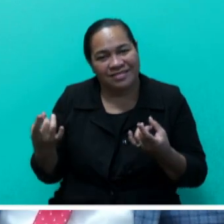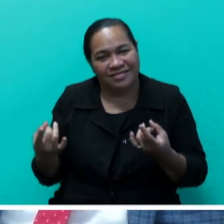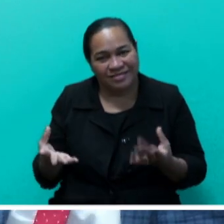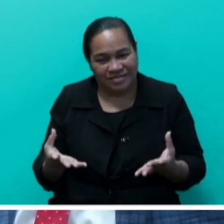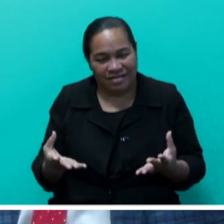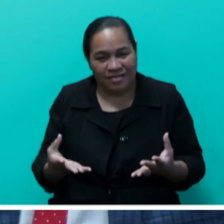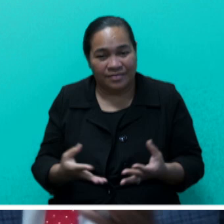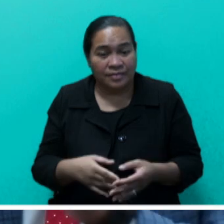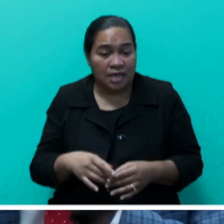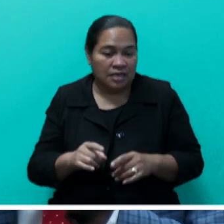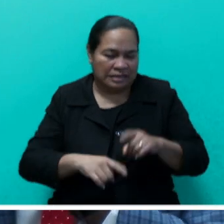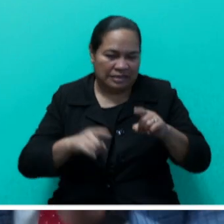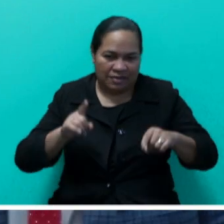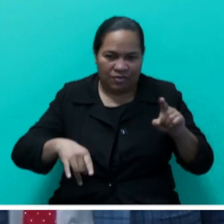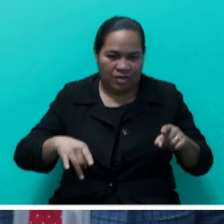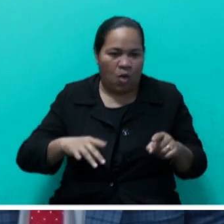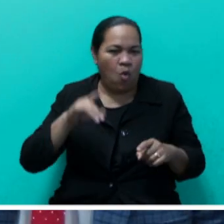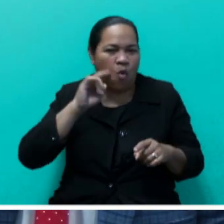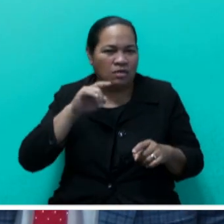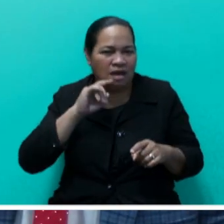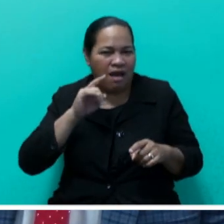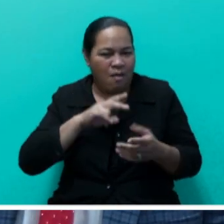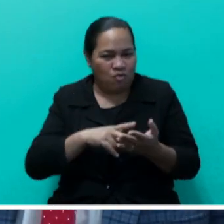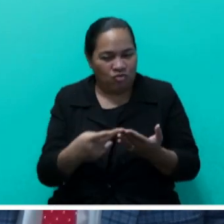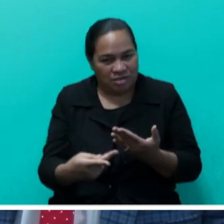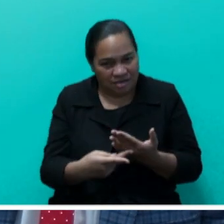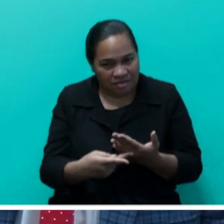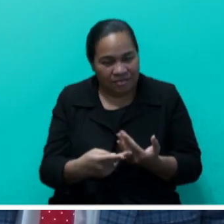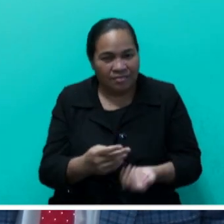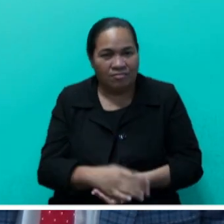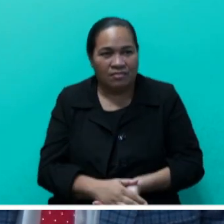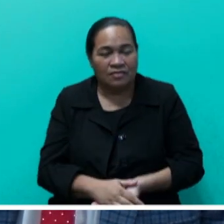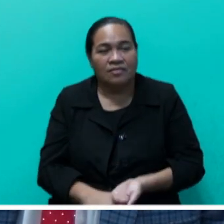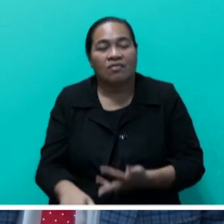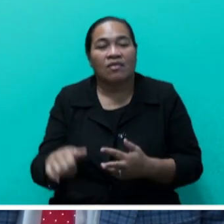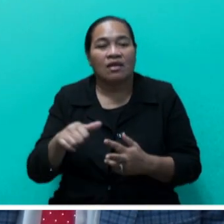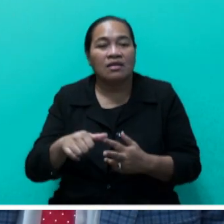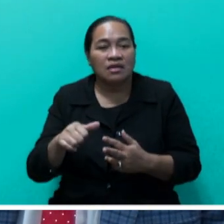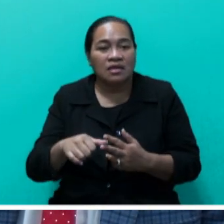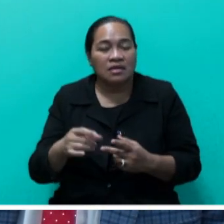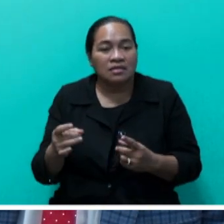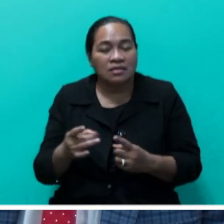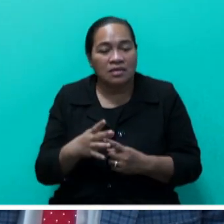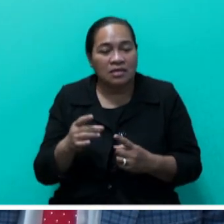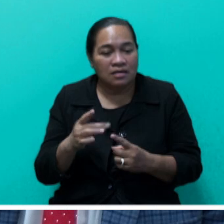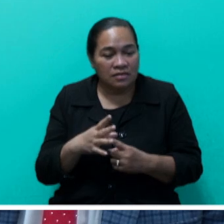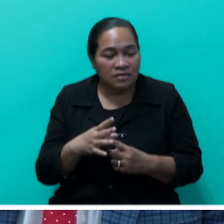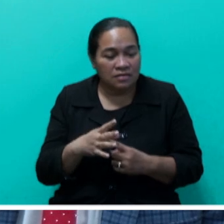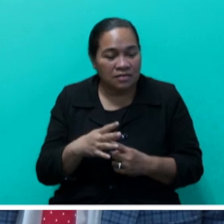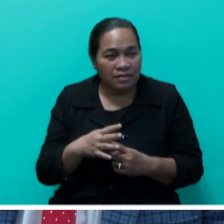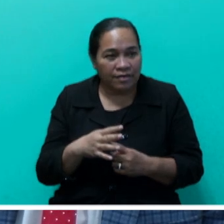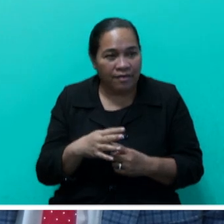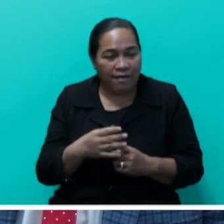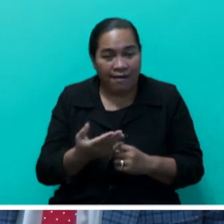several key water extension projects. Some, of course, ongoing from the